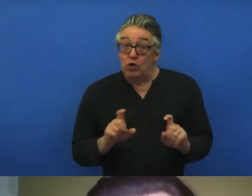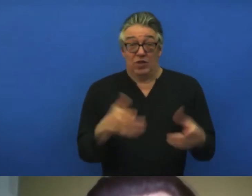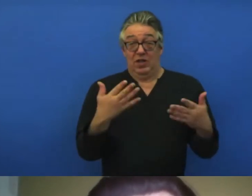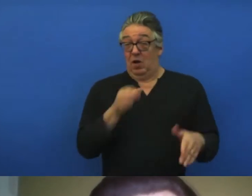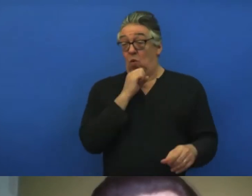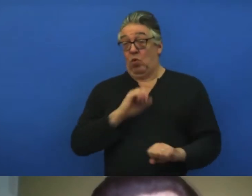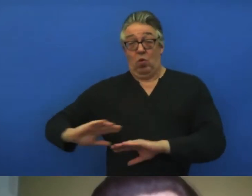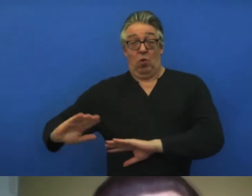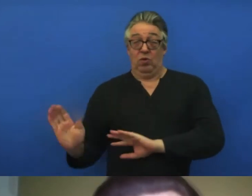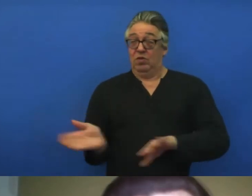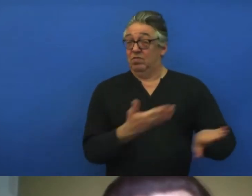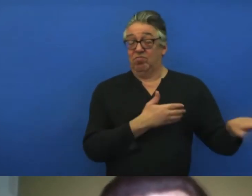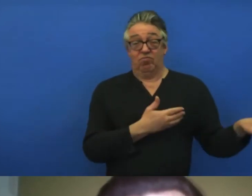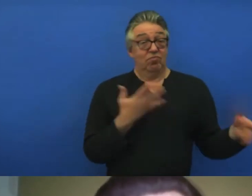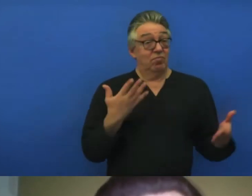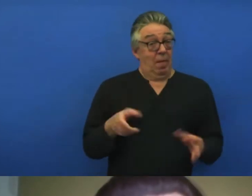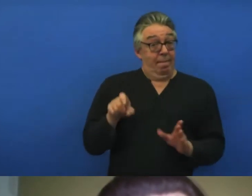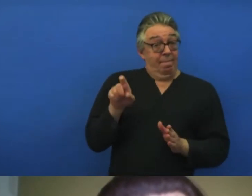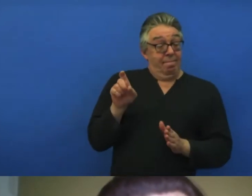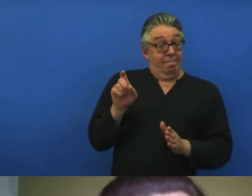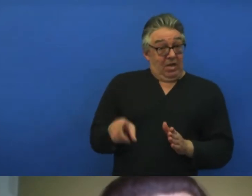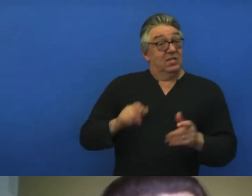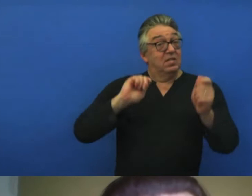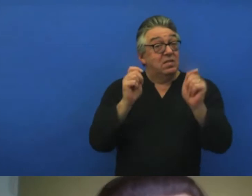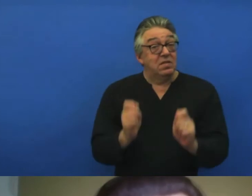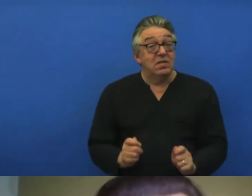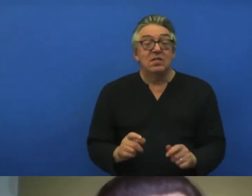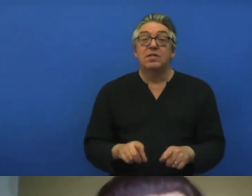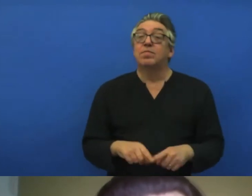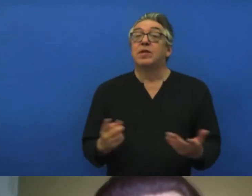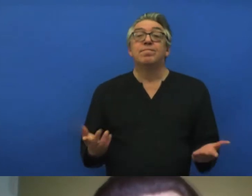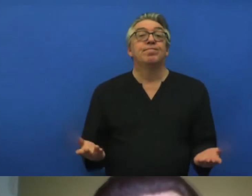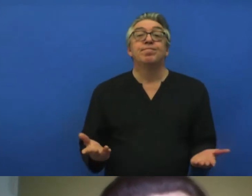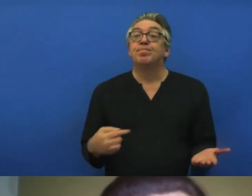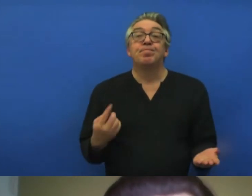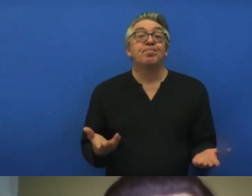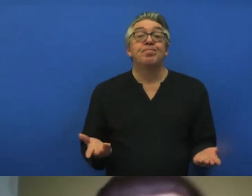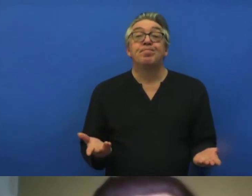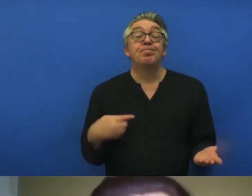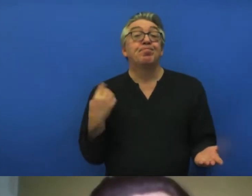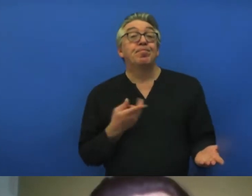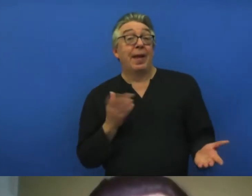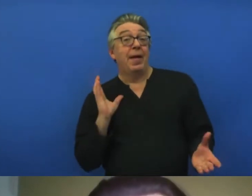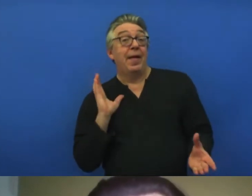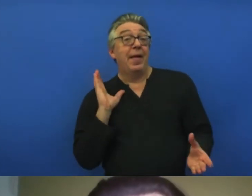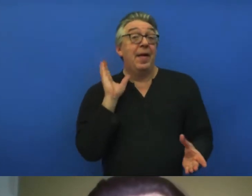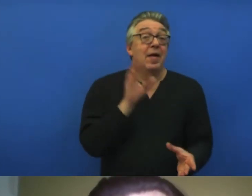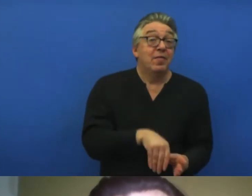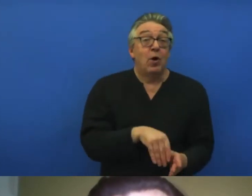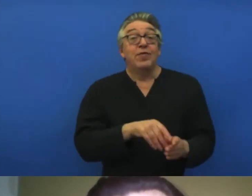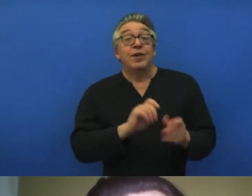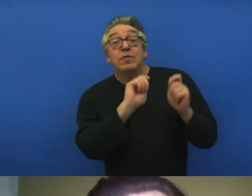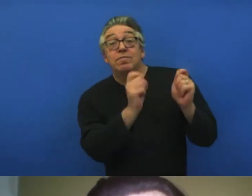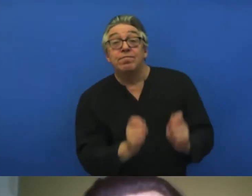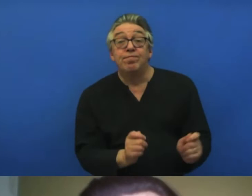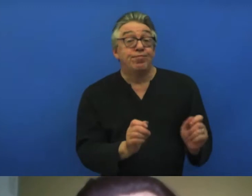and had to be renovated. However, we have not been involved in the renovation process